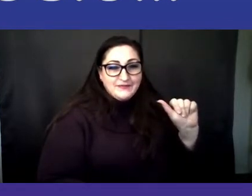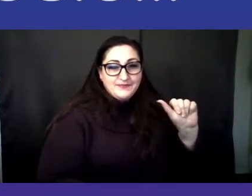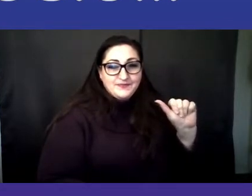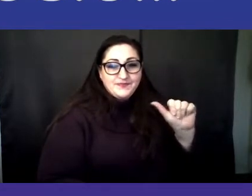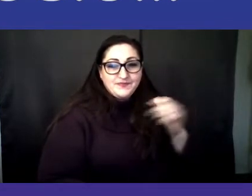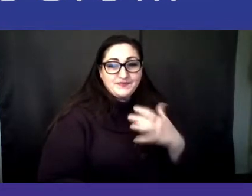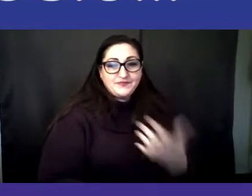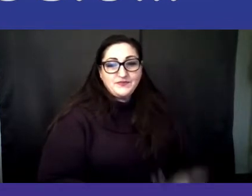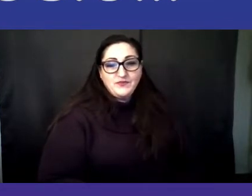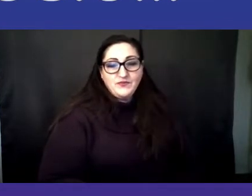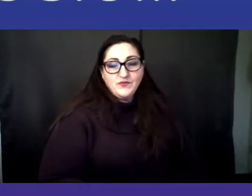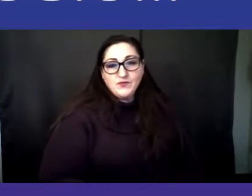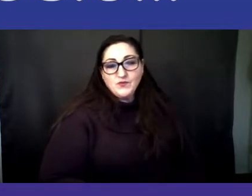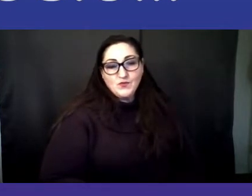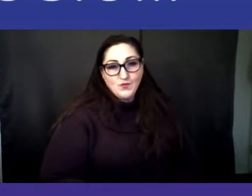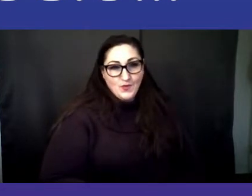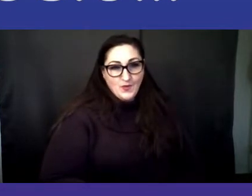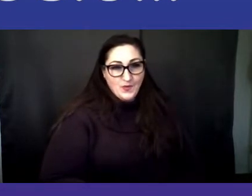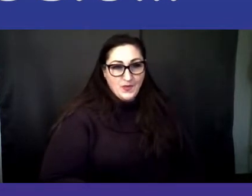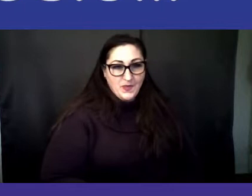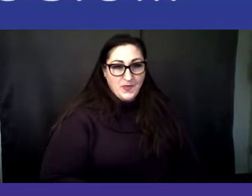In